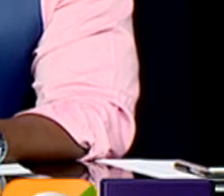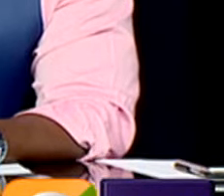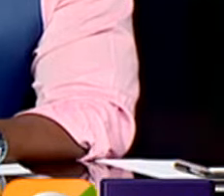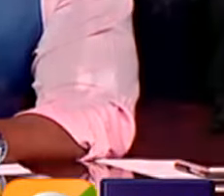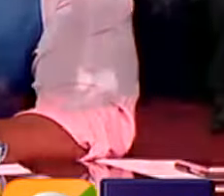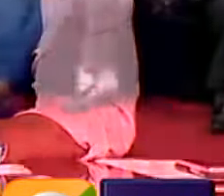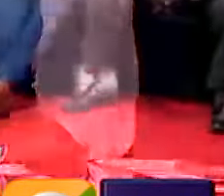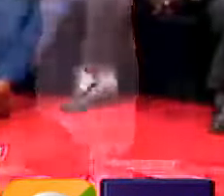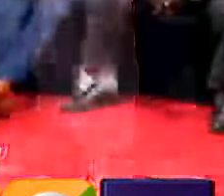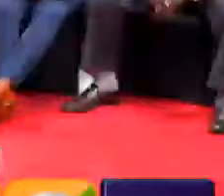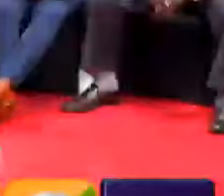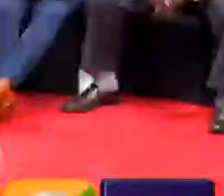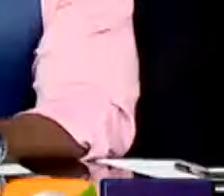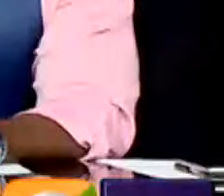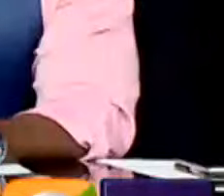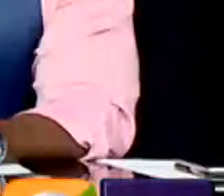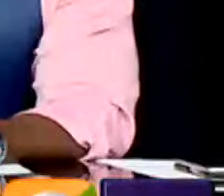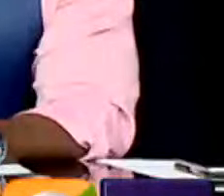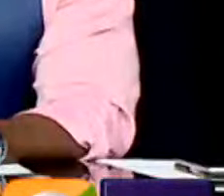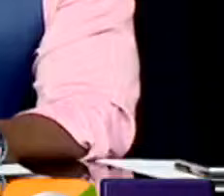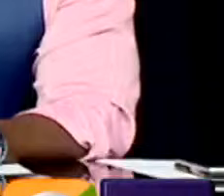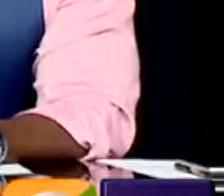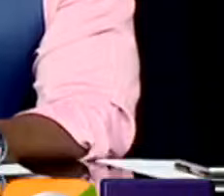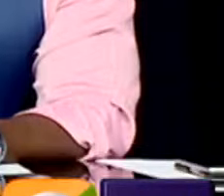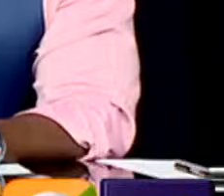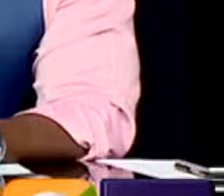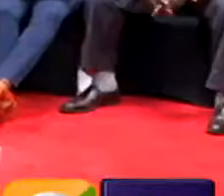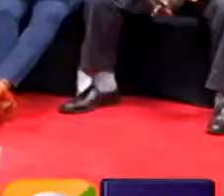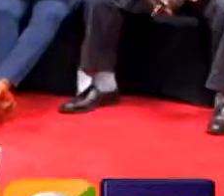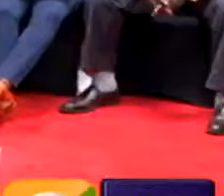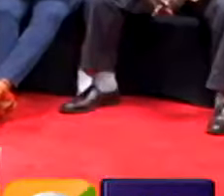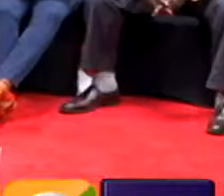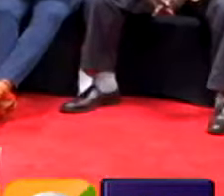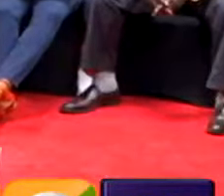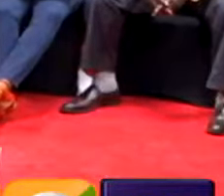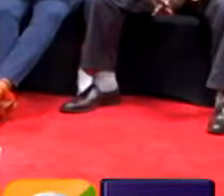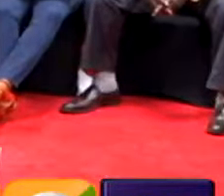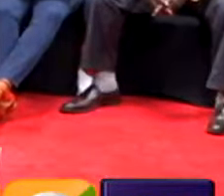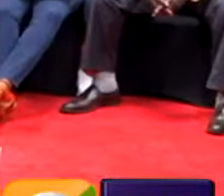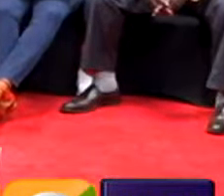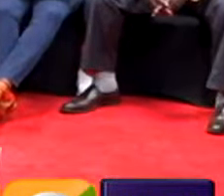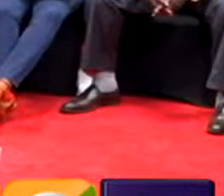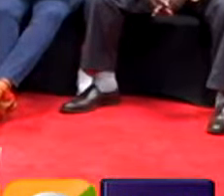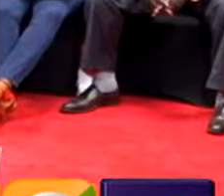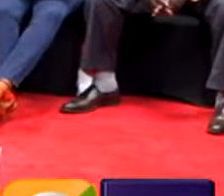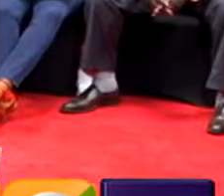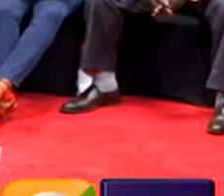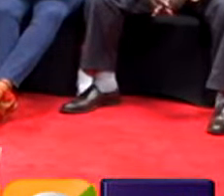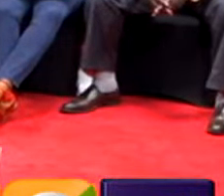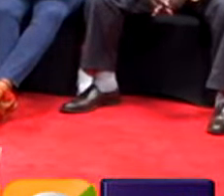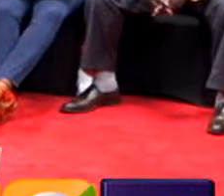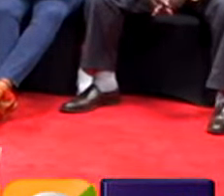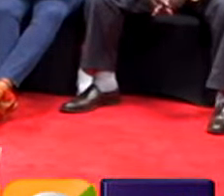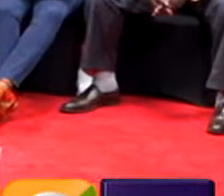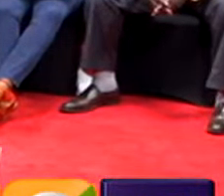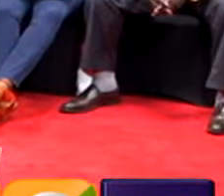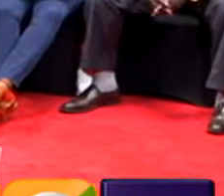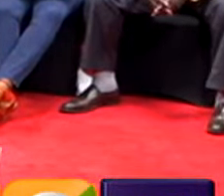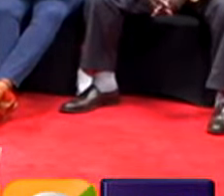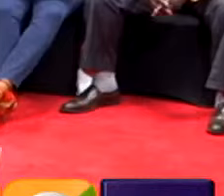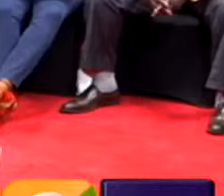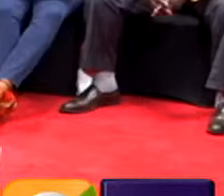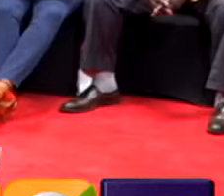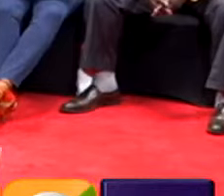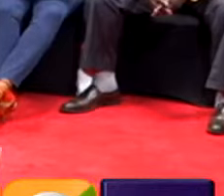reality is that when it comes to issues of cost of living, which was one of the promises that they gave during the campaigns, they